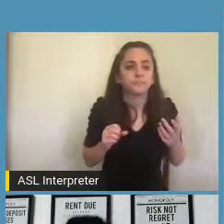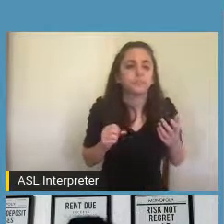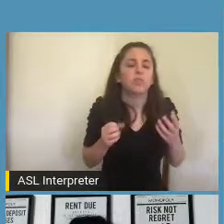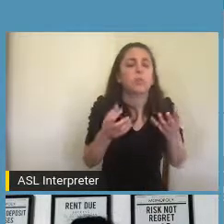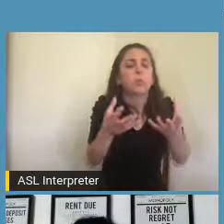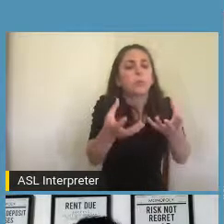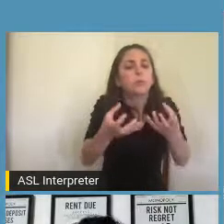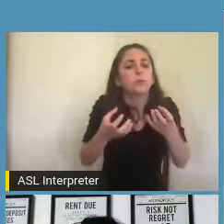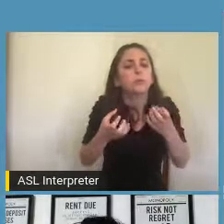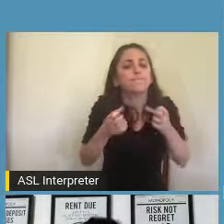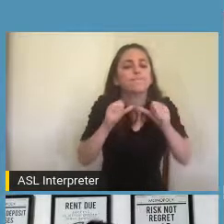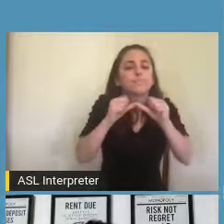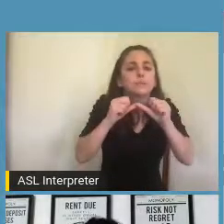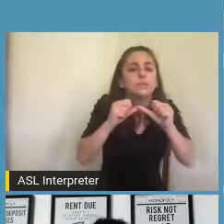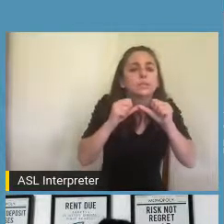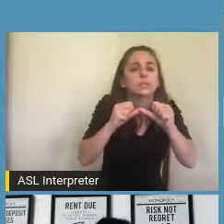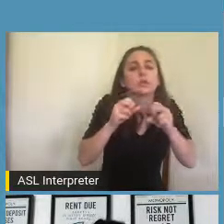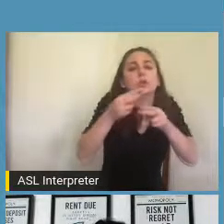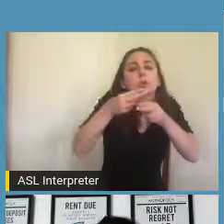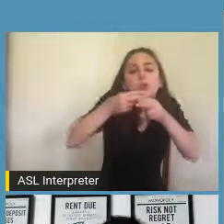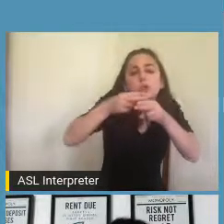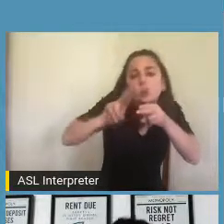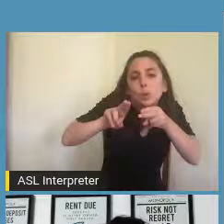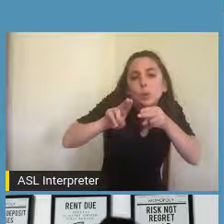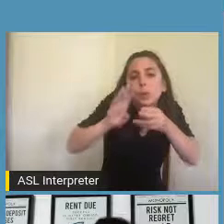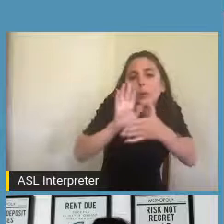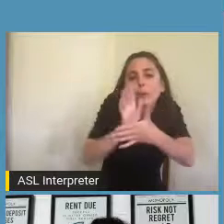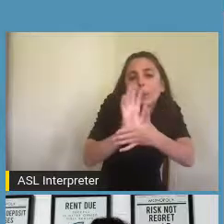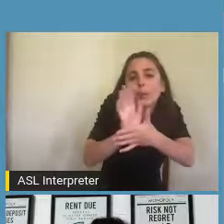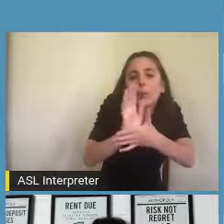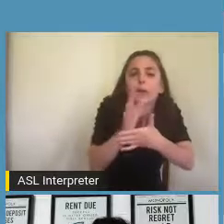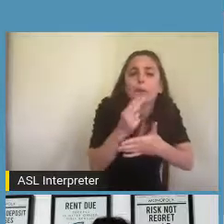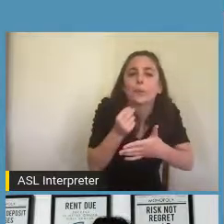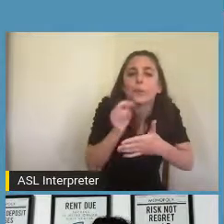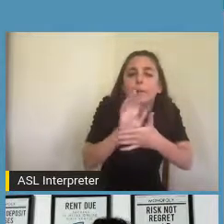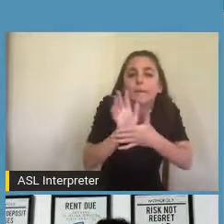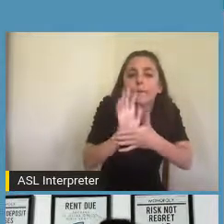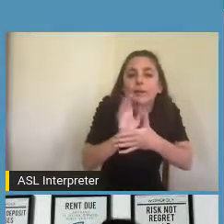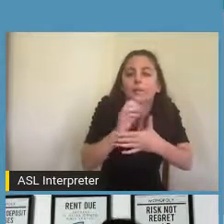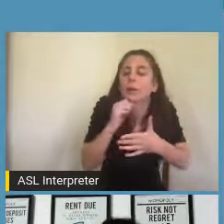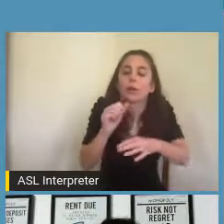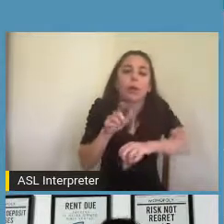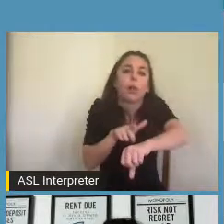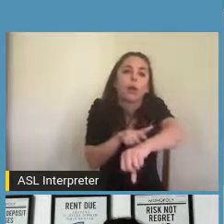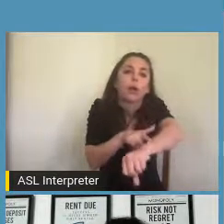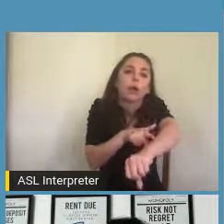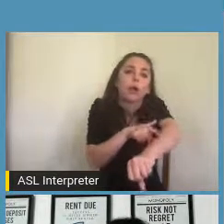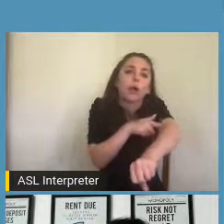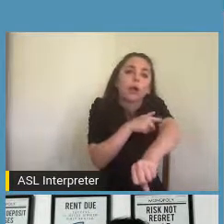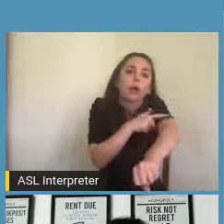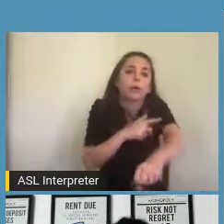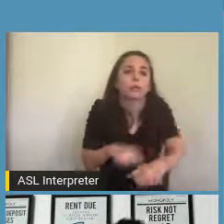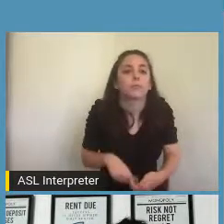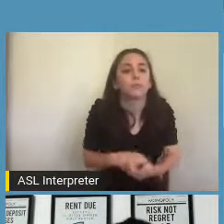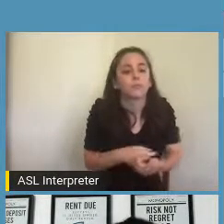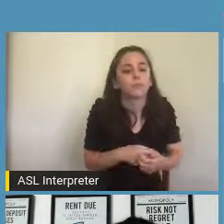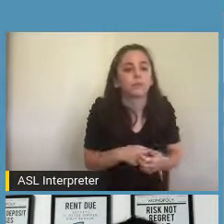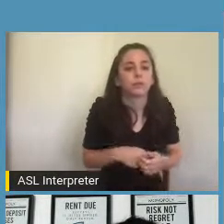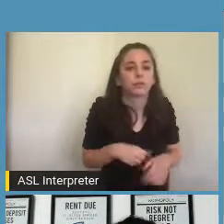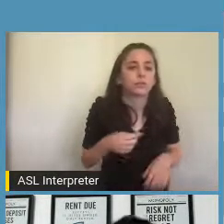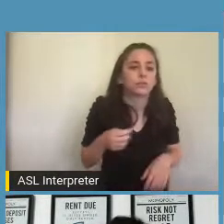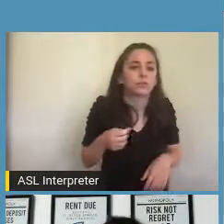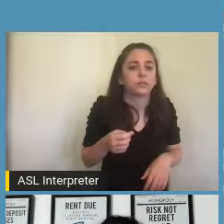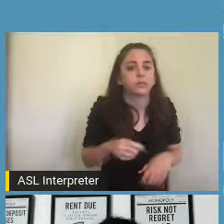keep content shorter, or we might want to have a reframe in terms of the kind of story we're looking to tell from this